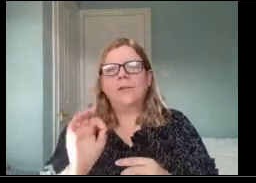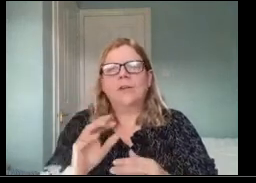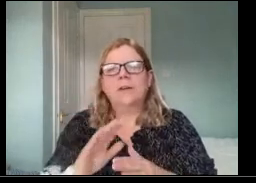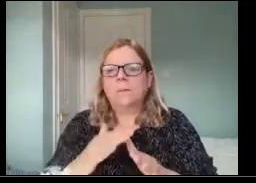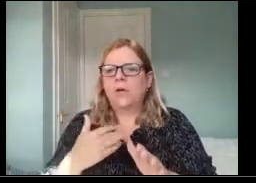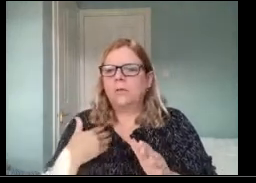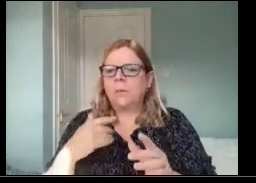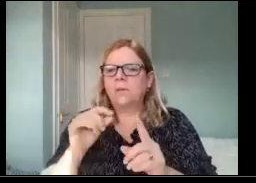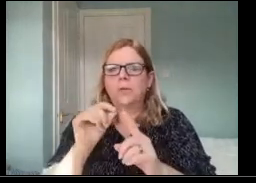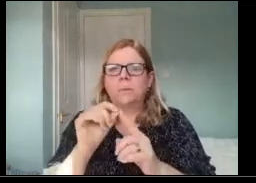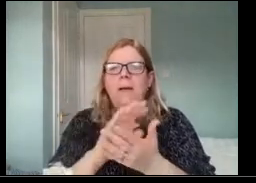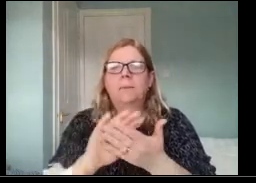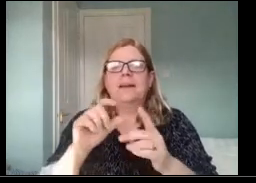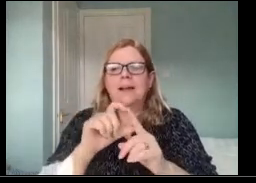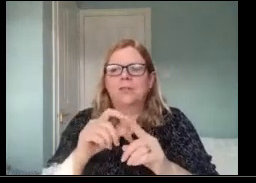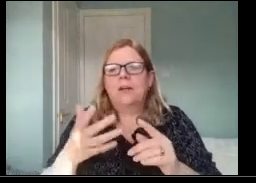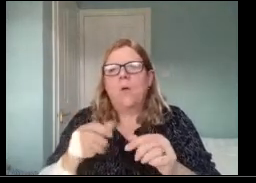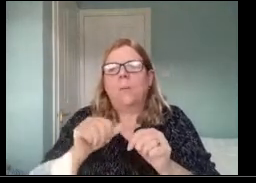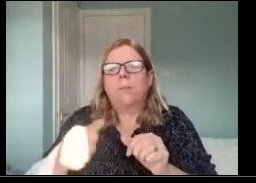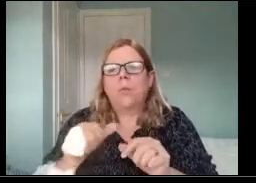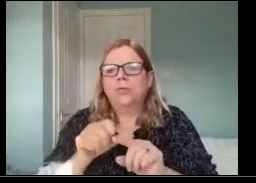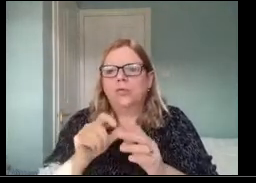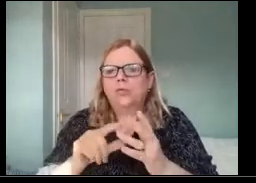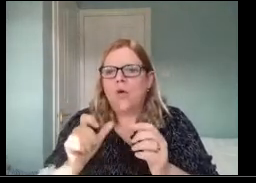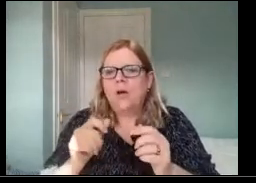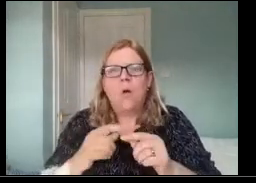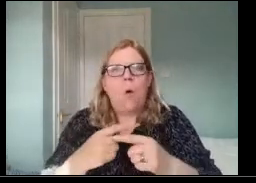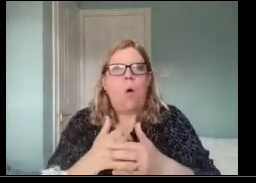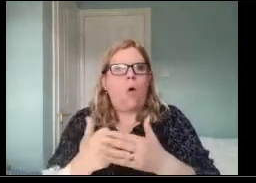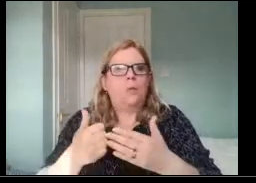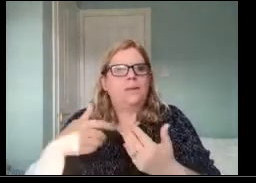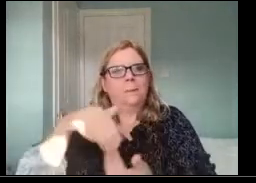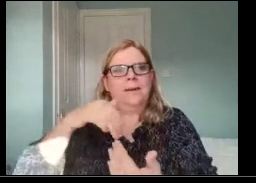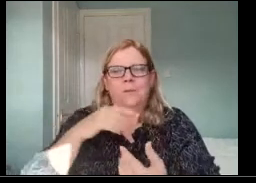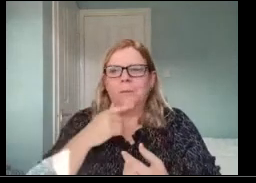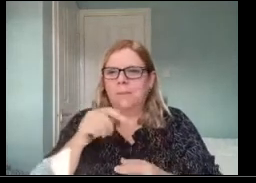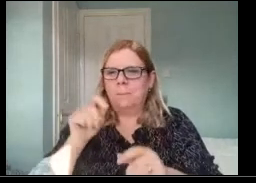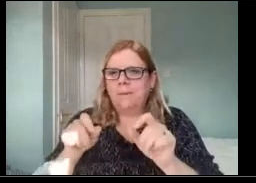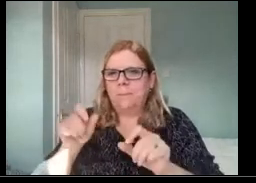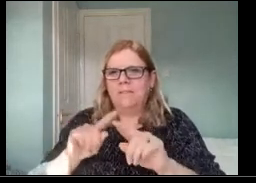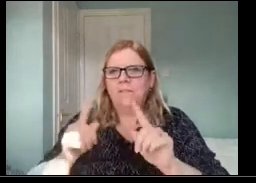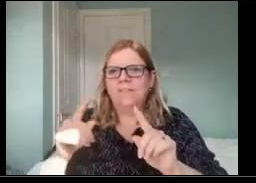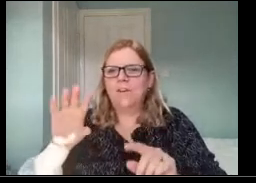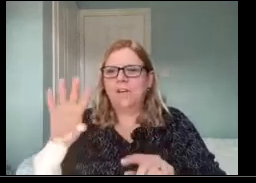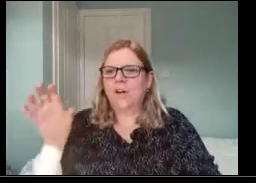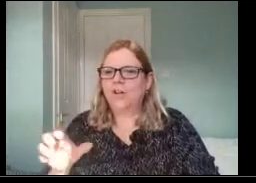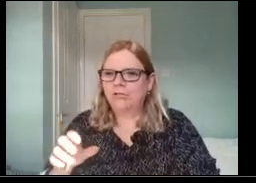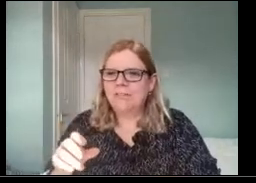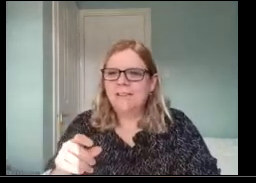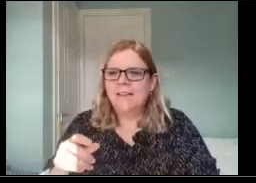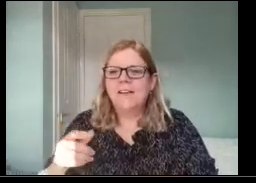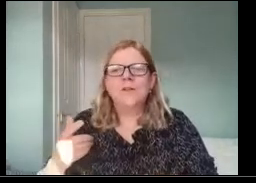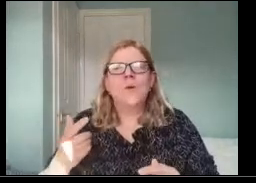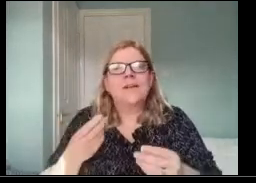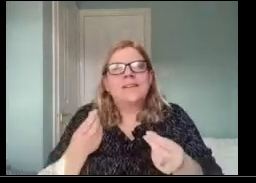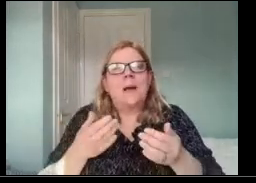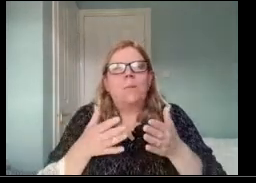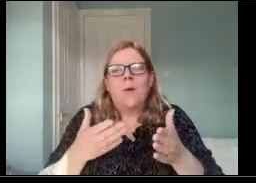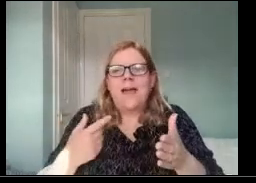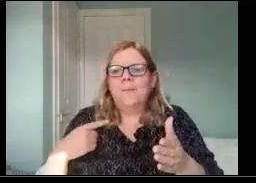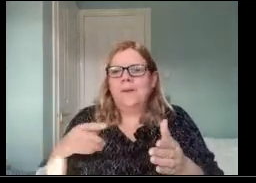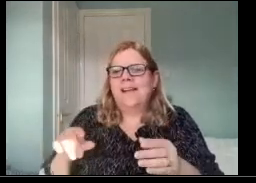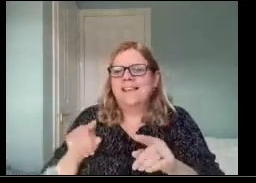Yeah, I think it's a really interesting question. And I think about my own experience as a PhD student and as a postdoc. I mean, I